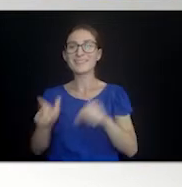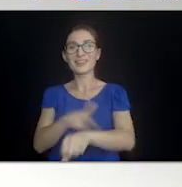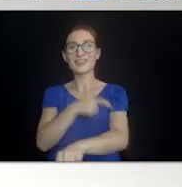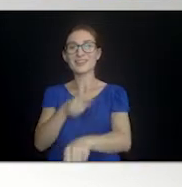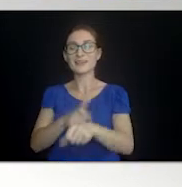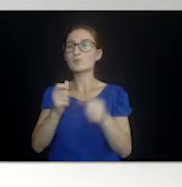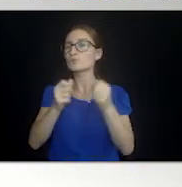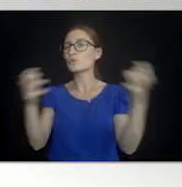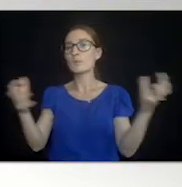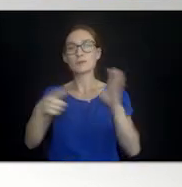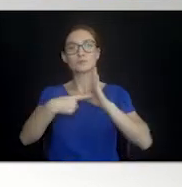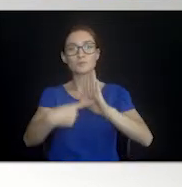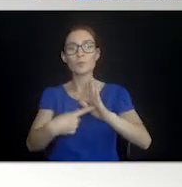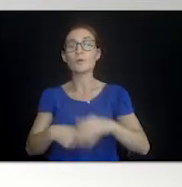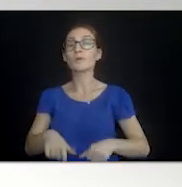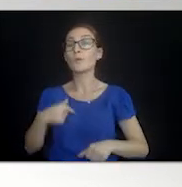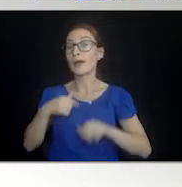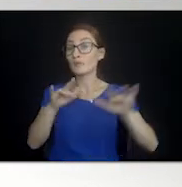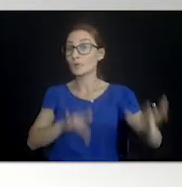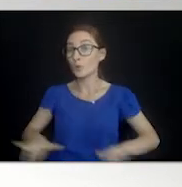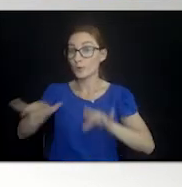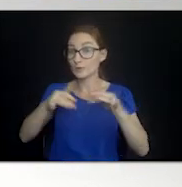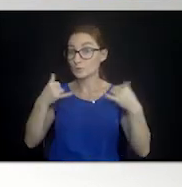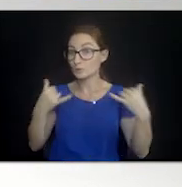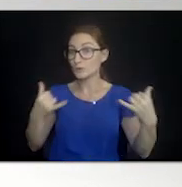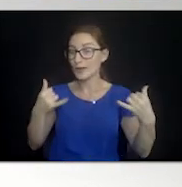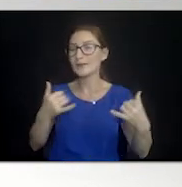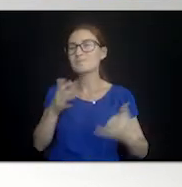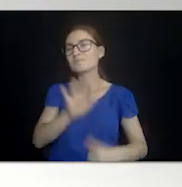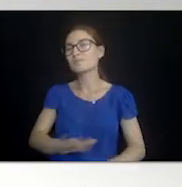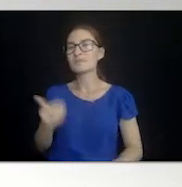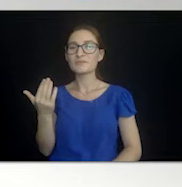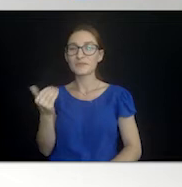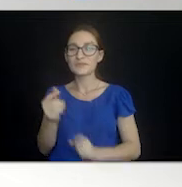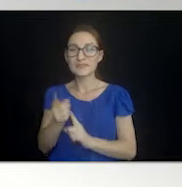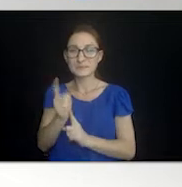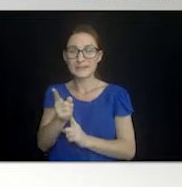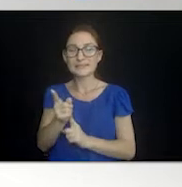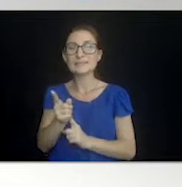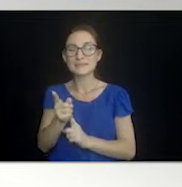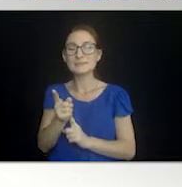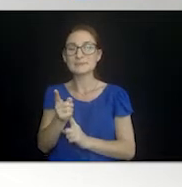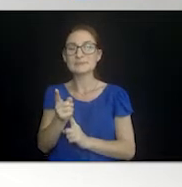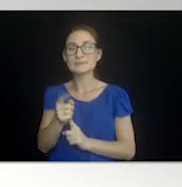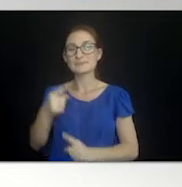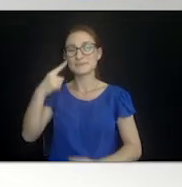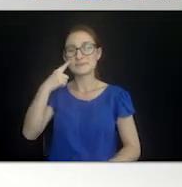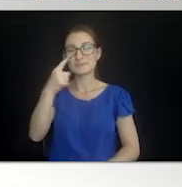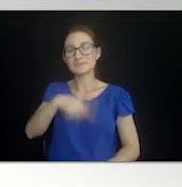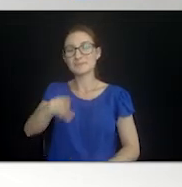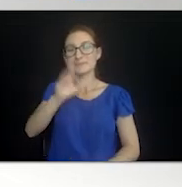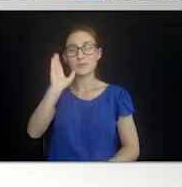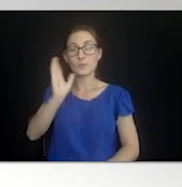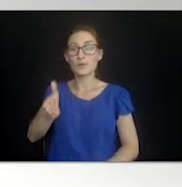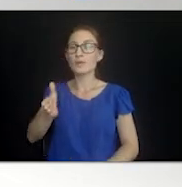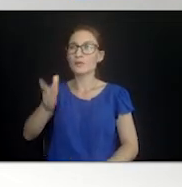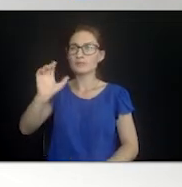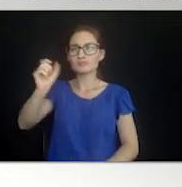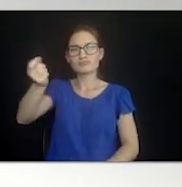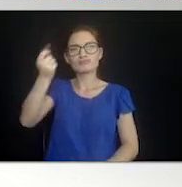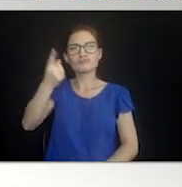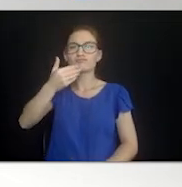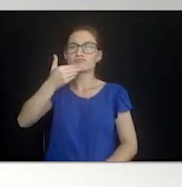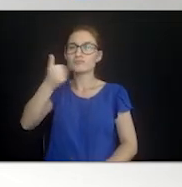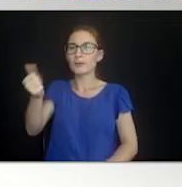because there's so much in here to show you. So I recorded it today. Please, it's about 15 minutes long, and I think you get